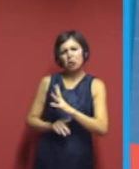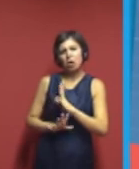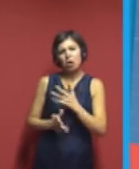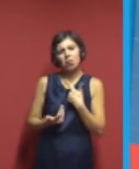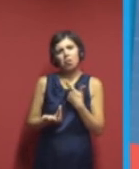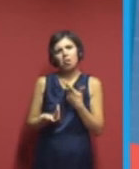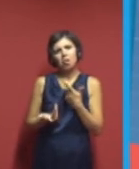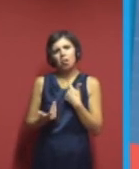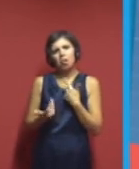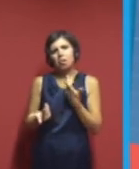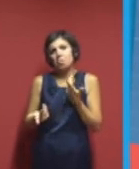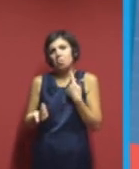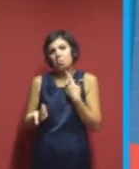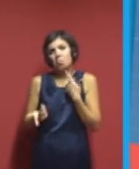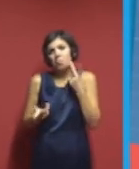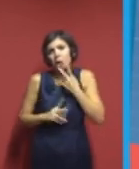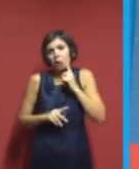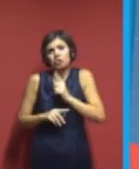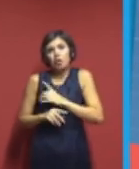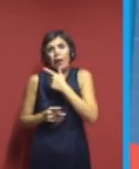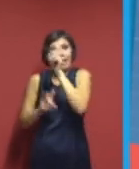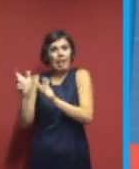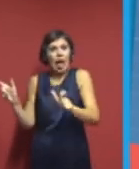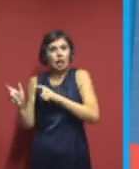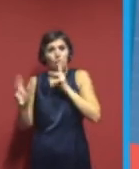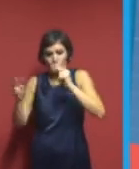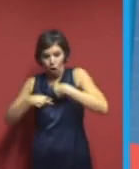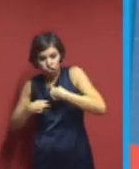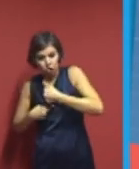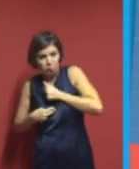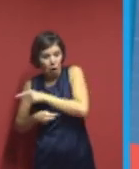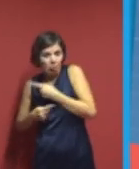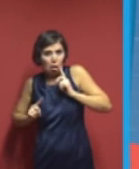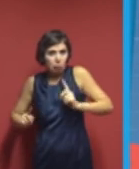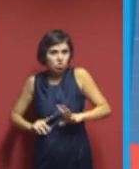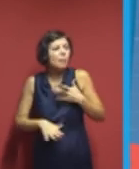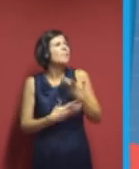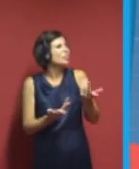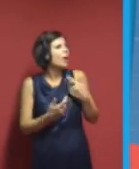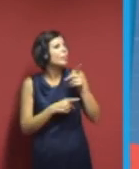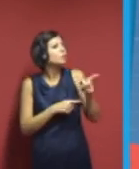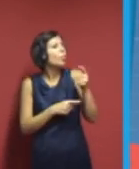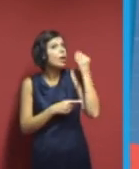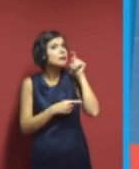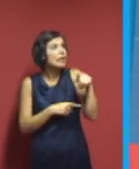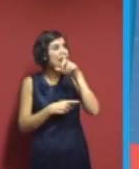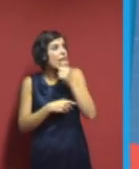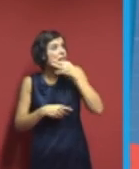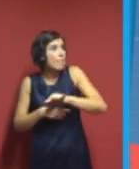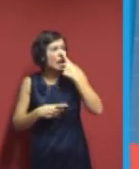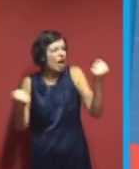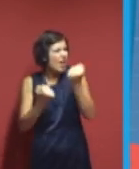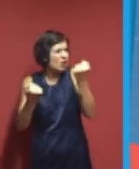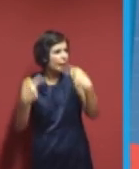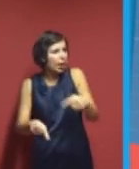you're right, probably. But could you expect one day that Italy could host such a big Maker Faire? Yes, I did. Why? Well, I